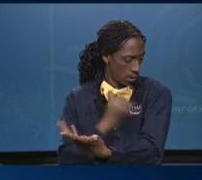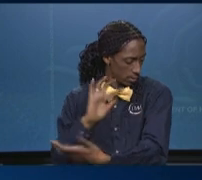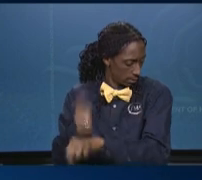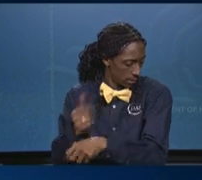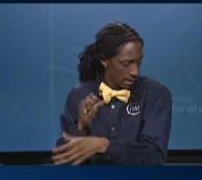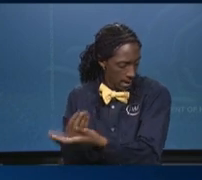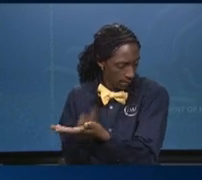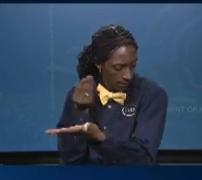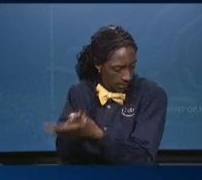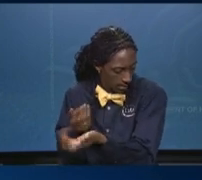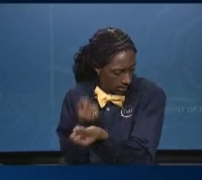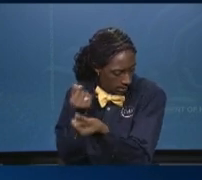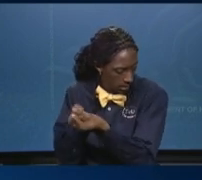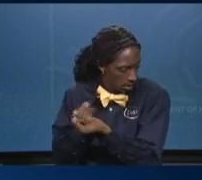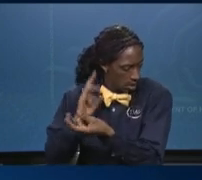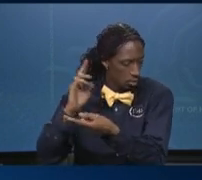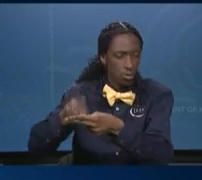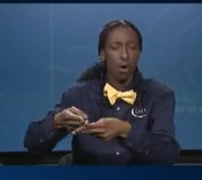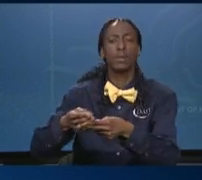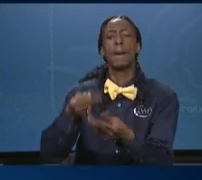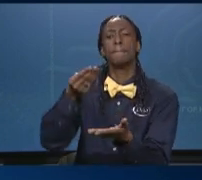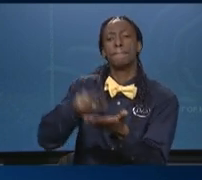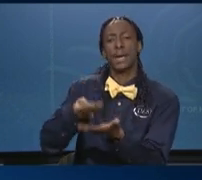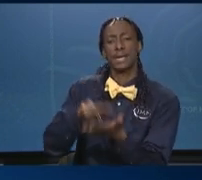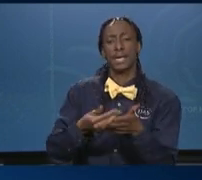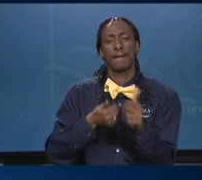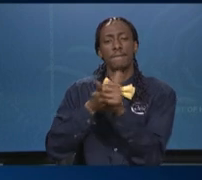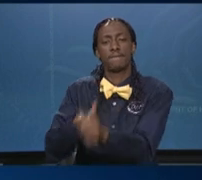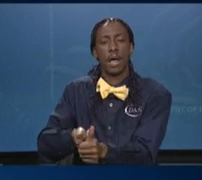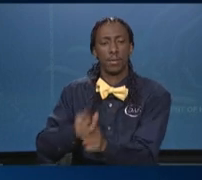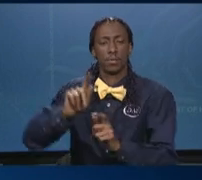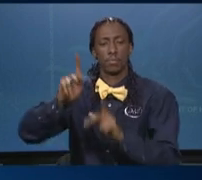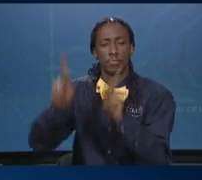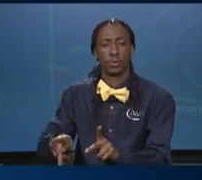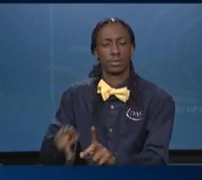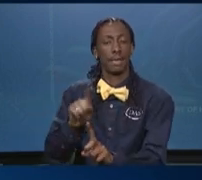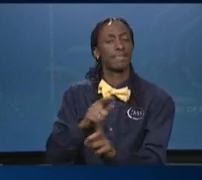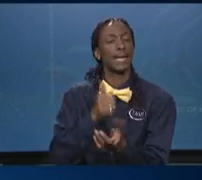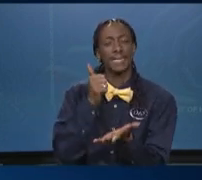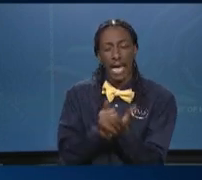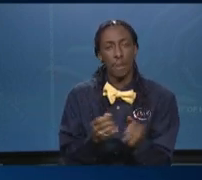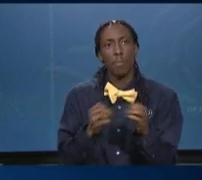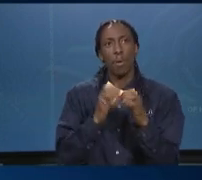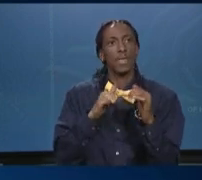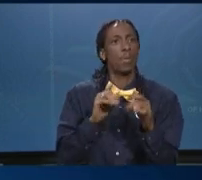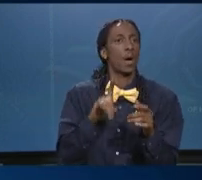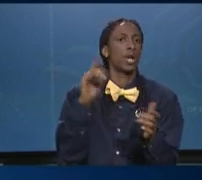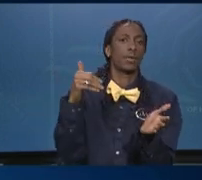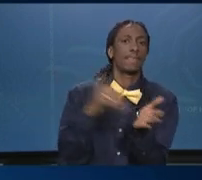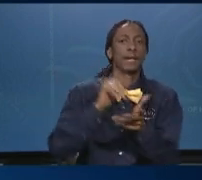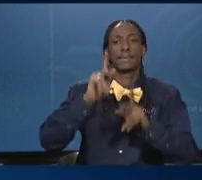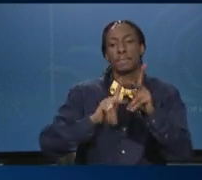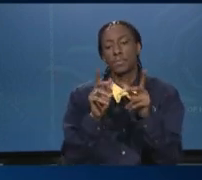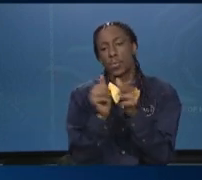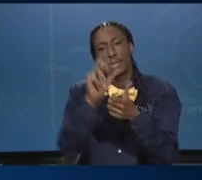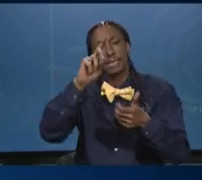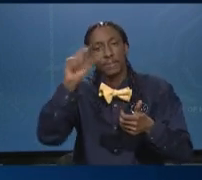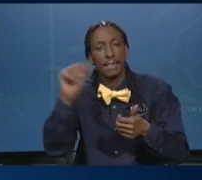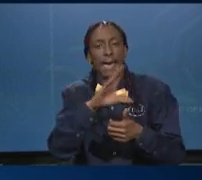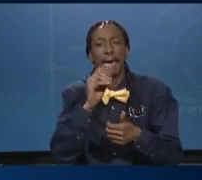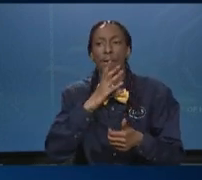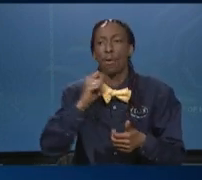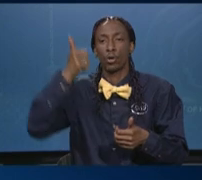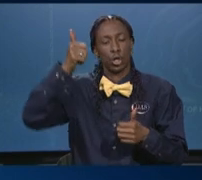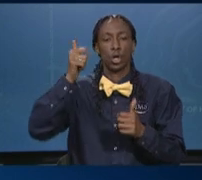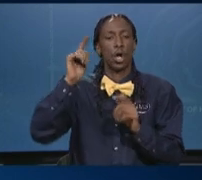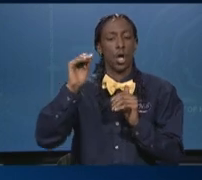Follows the Person that has helped now more than 100,000 people with disabilities and older adults move